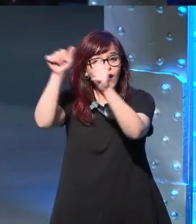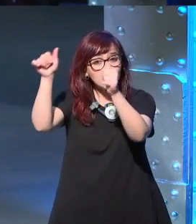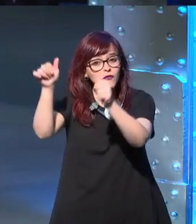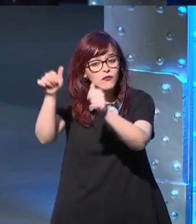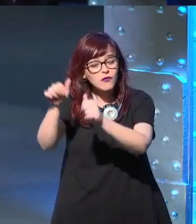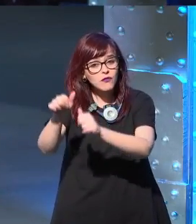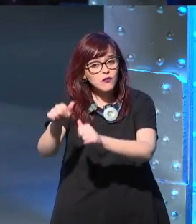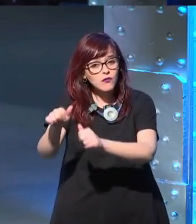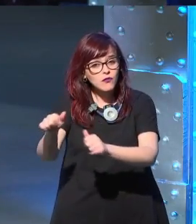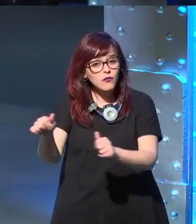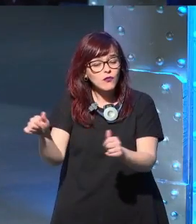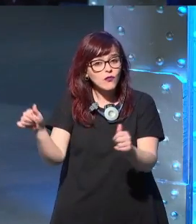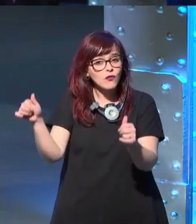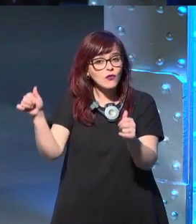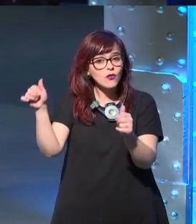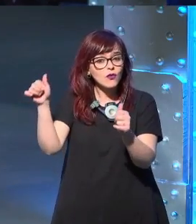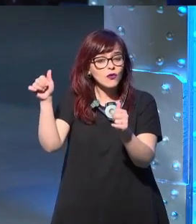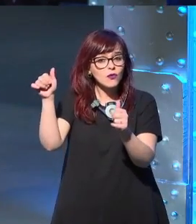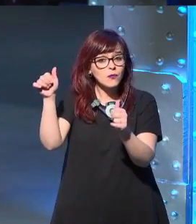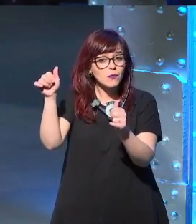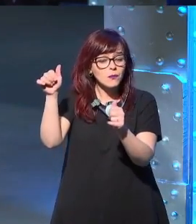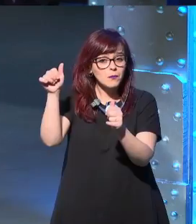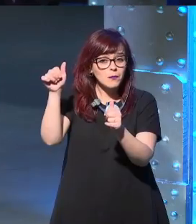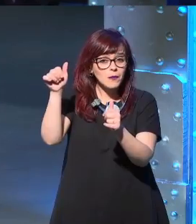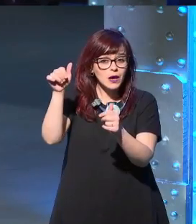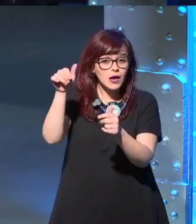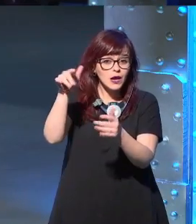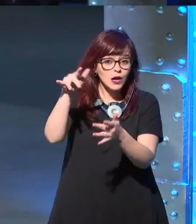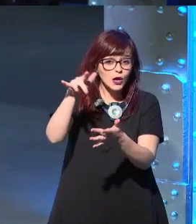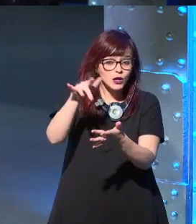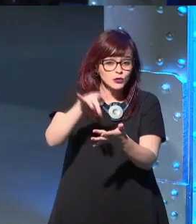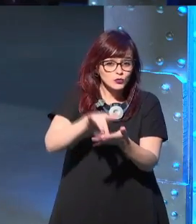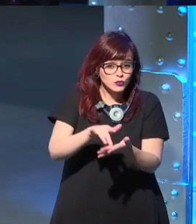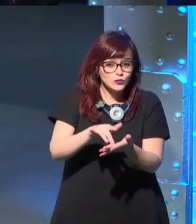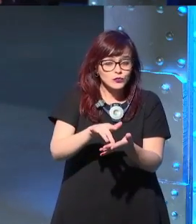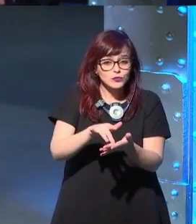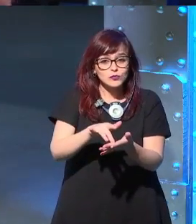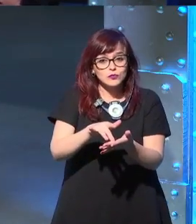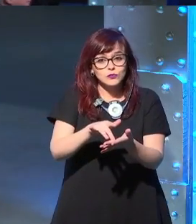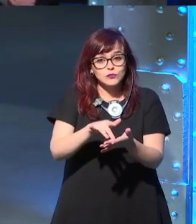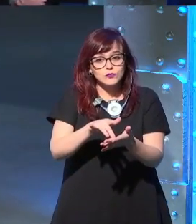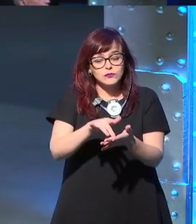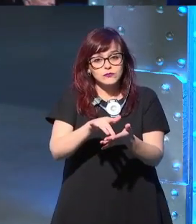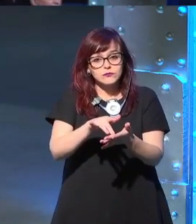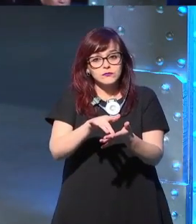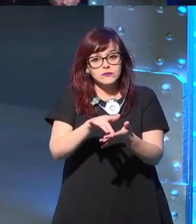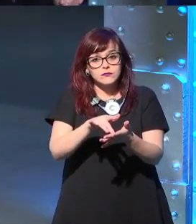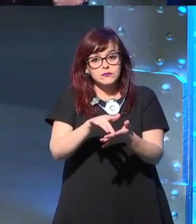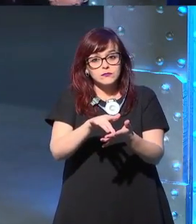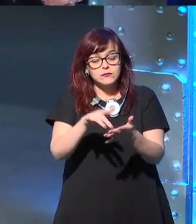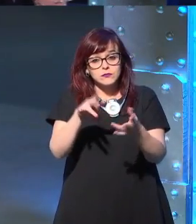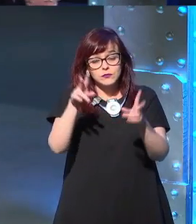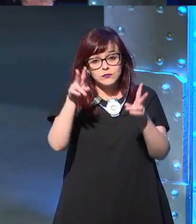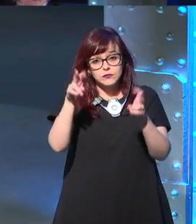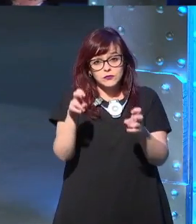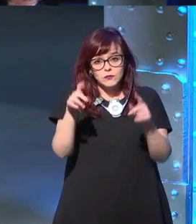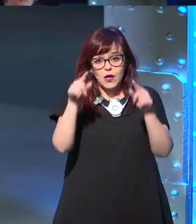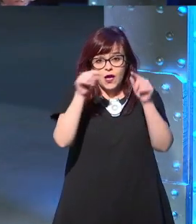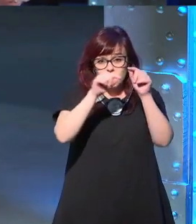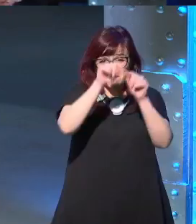which is how to square the circle, how to create a square that's the exact same size as a circle using only a